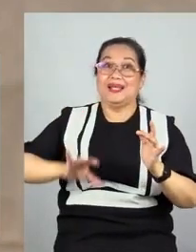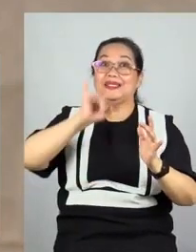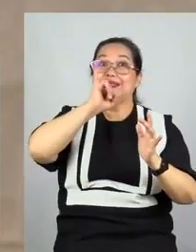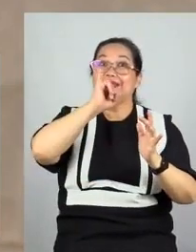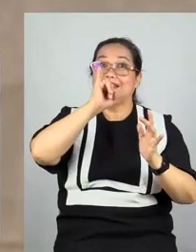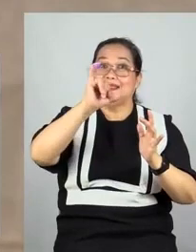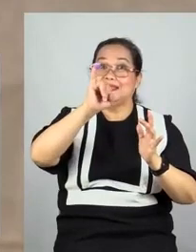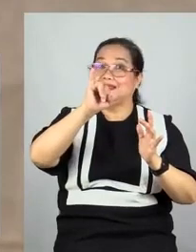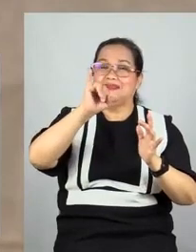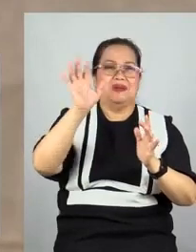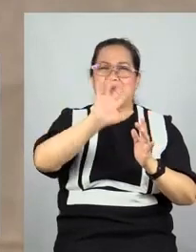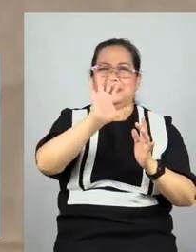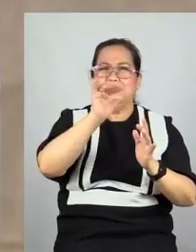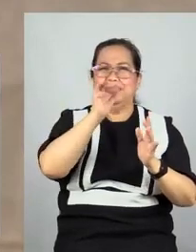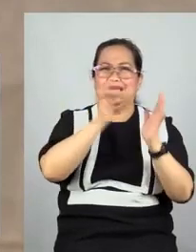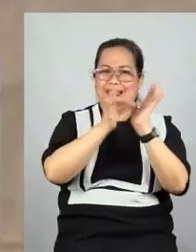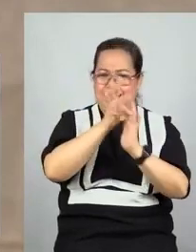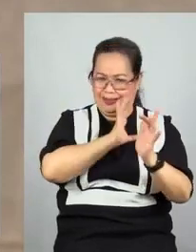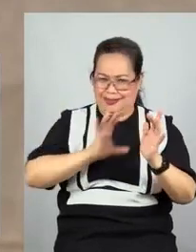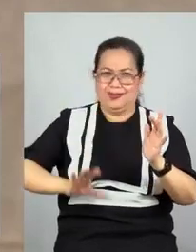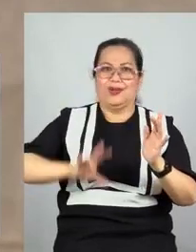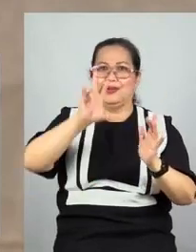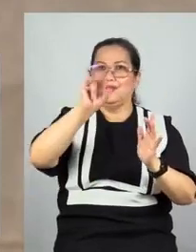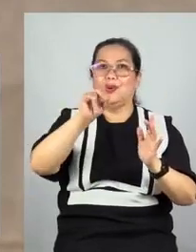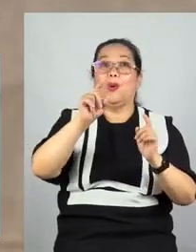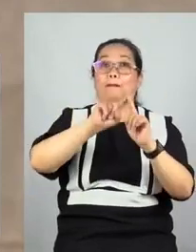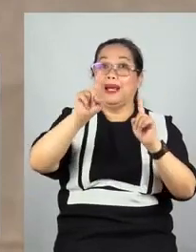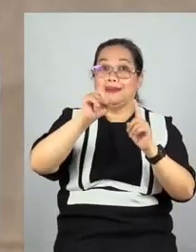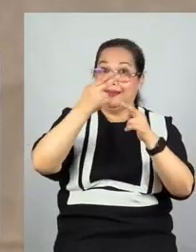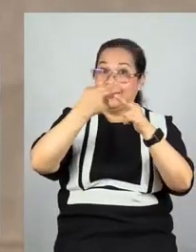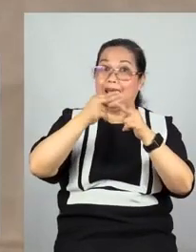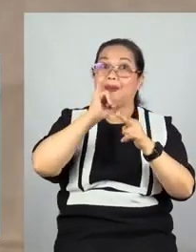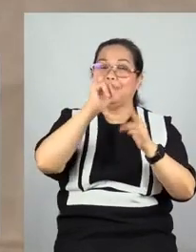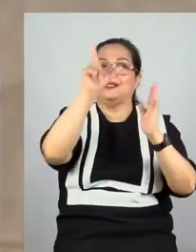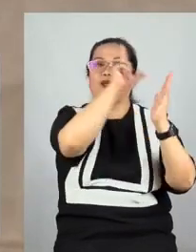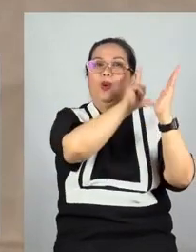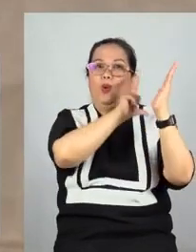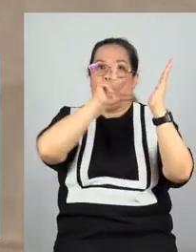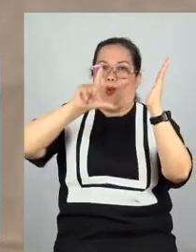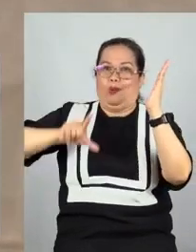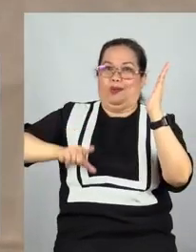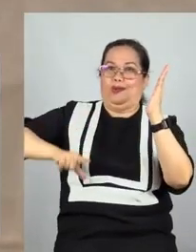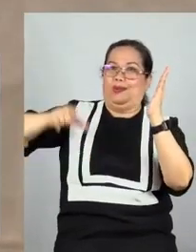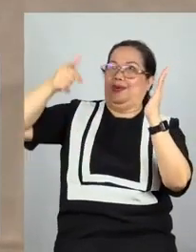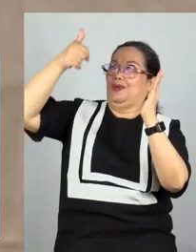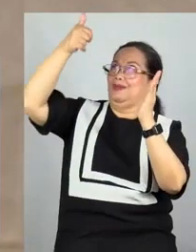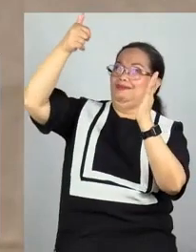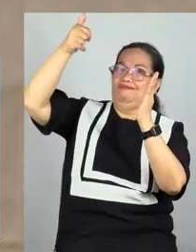that's not the name, is Lord. That's the name.